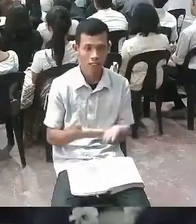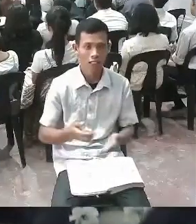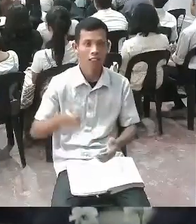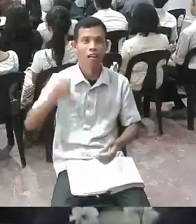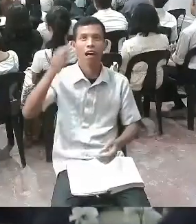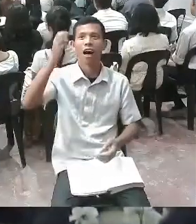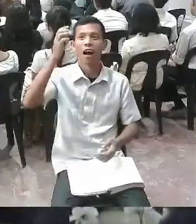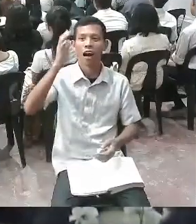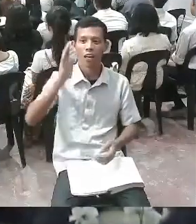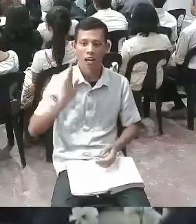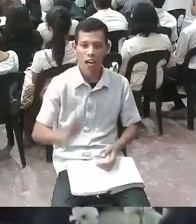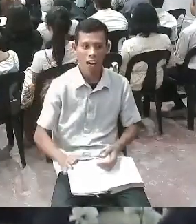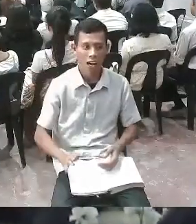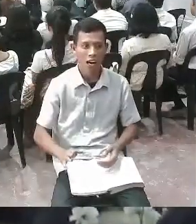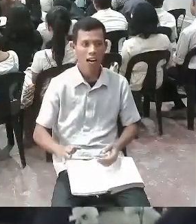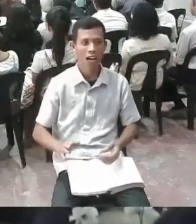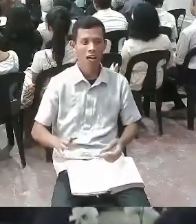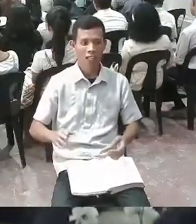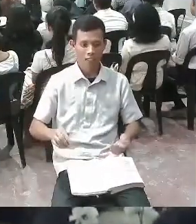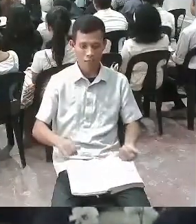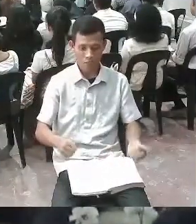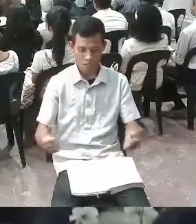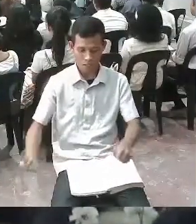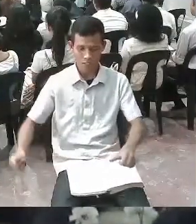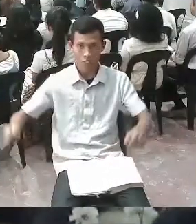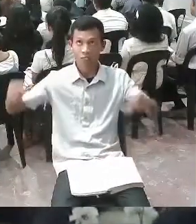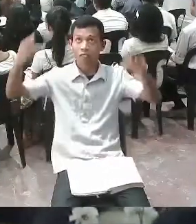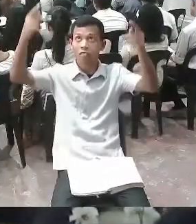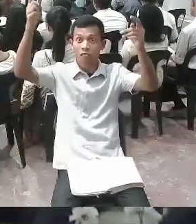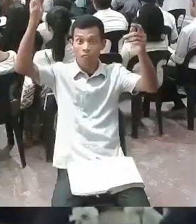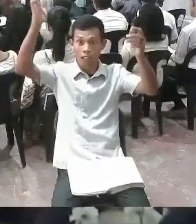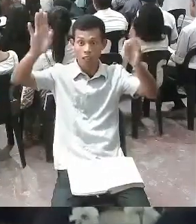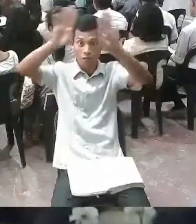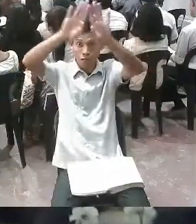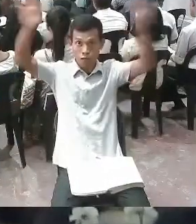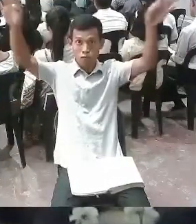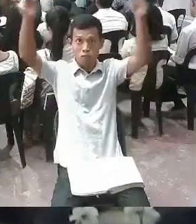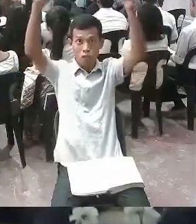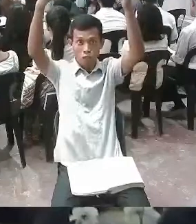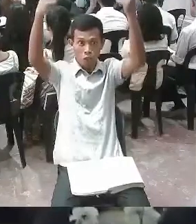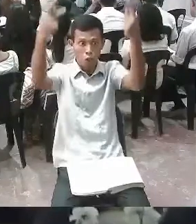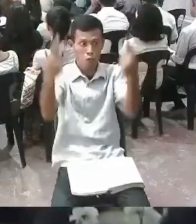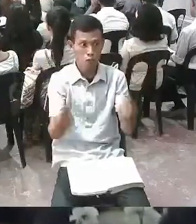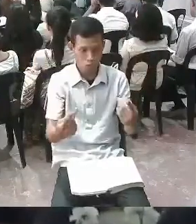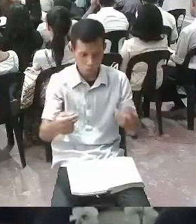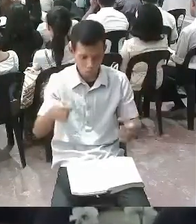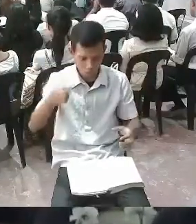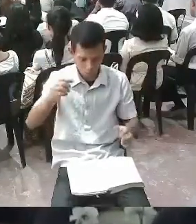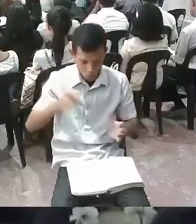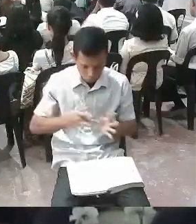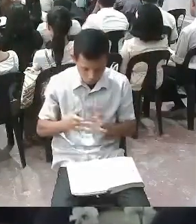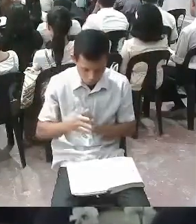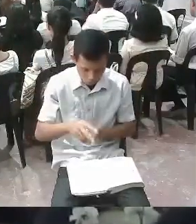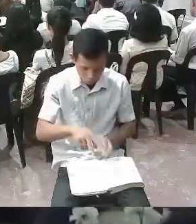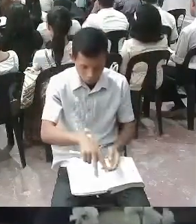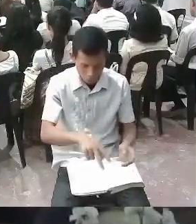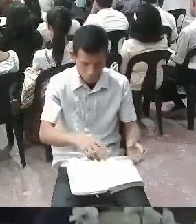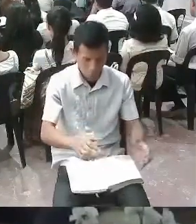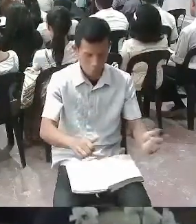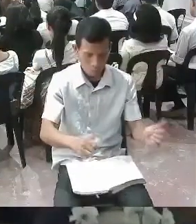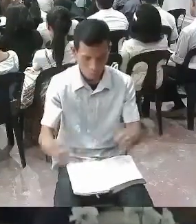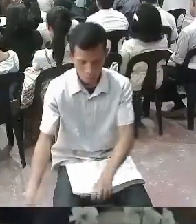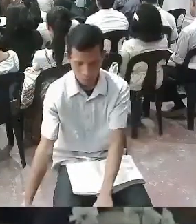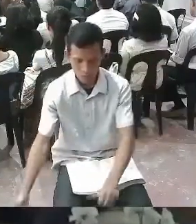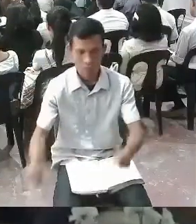God attended the baptism of His Son Jesus. And the Bible, remember, the Bible says the Spirit